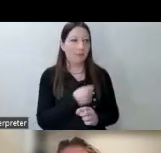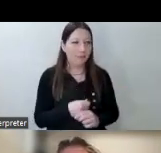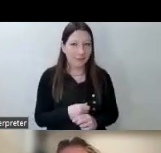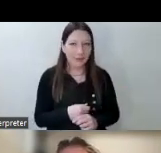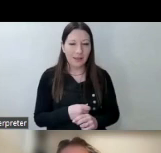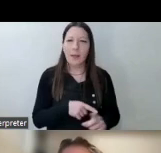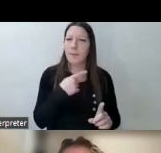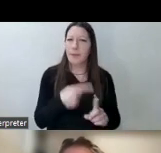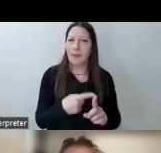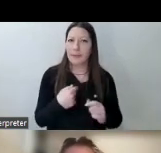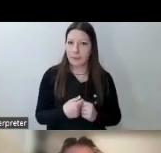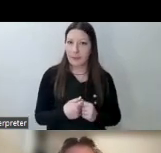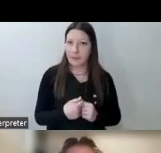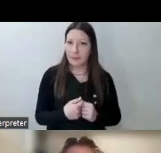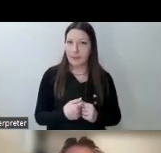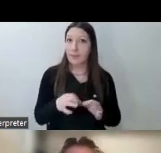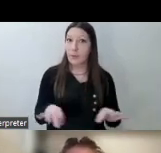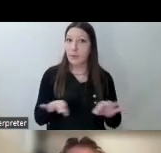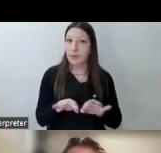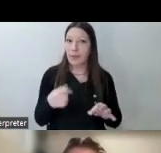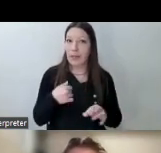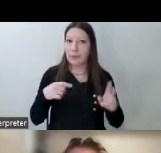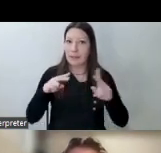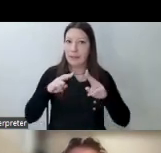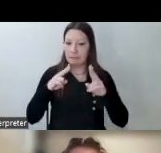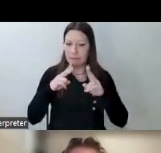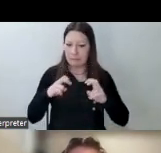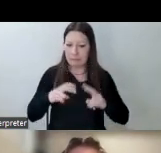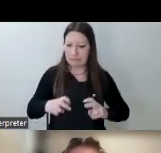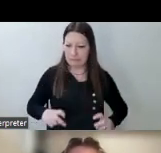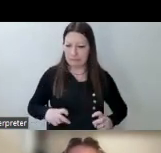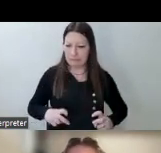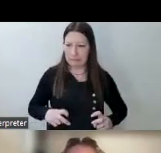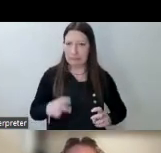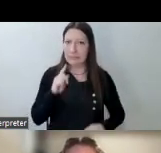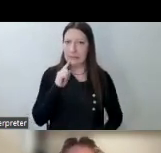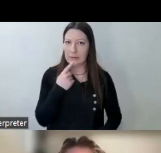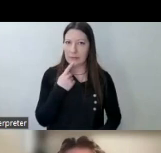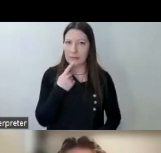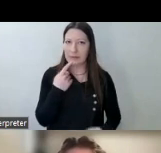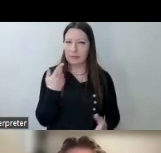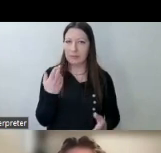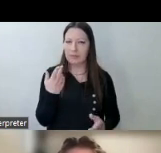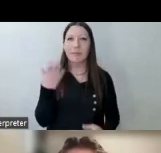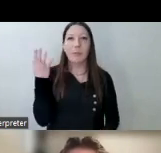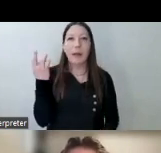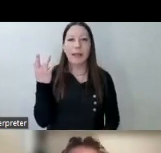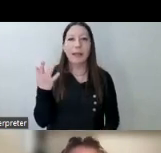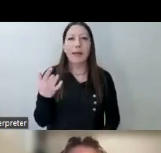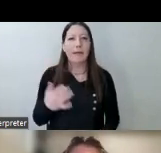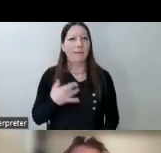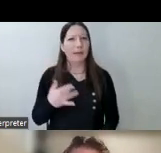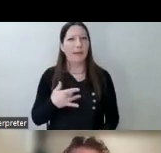found myself almost waiting, or dare I say, hoping for fires to start happening. Hope is absolutely the wrong word, of course.